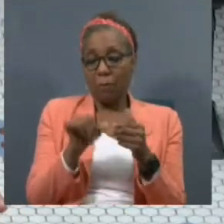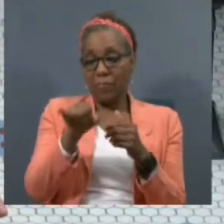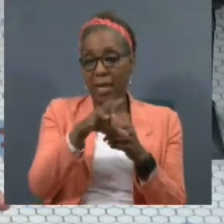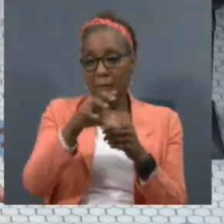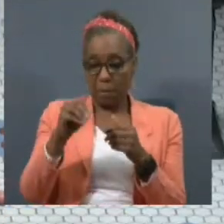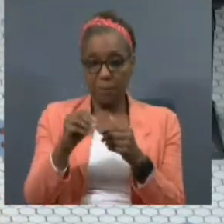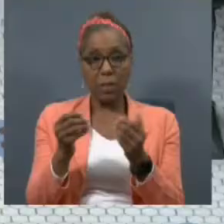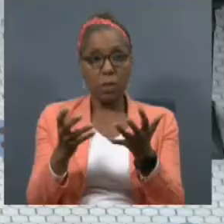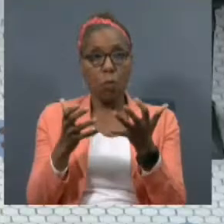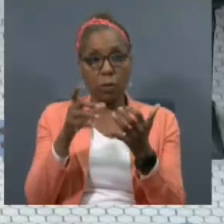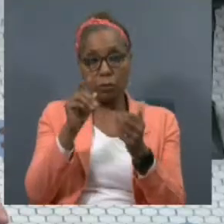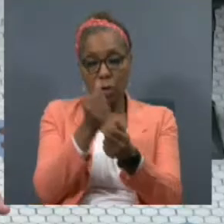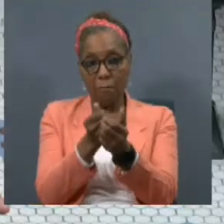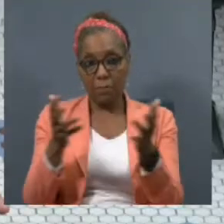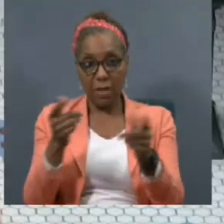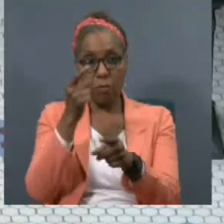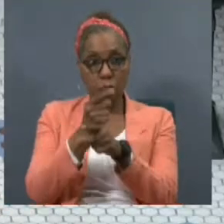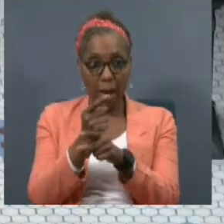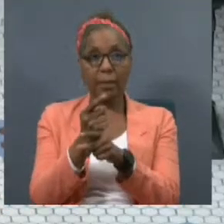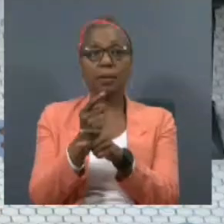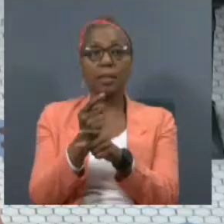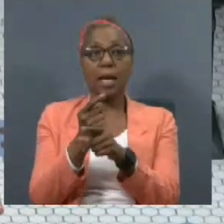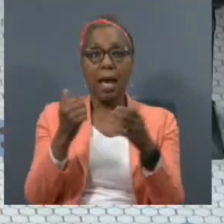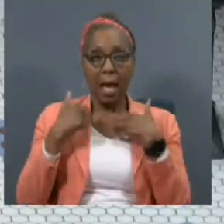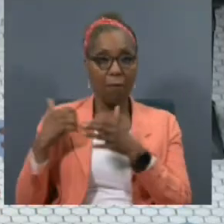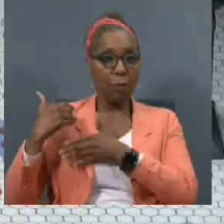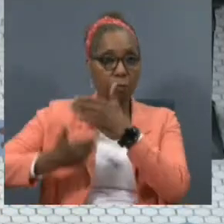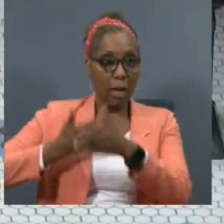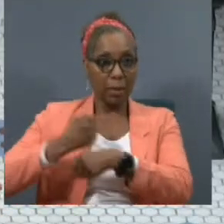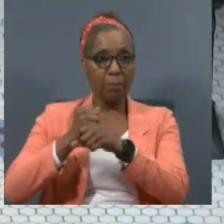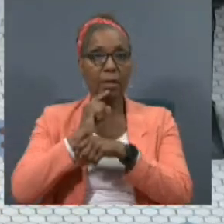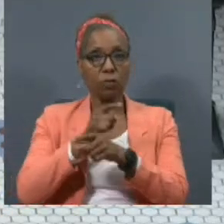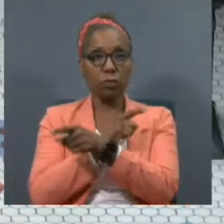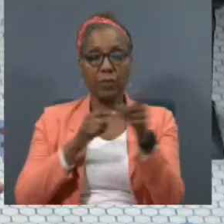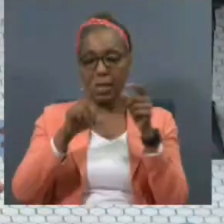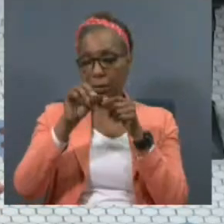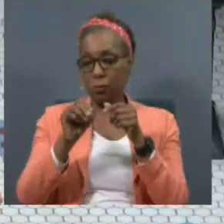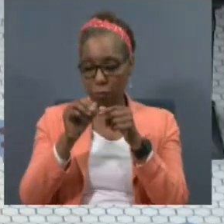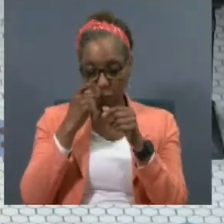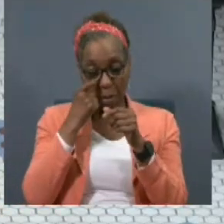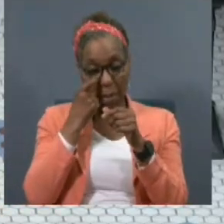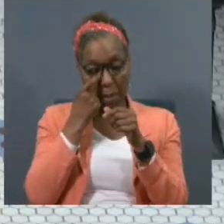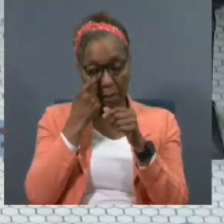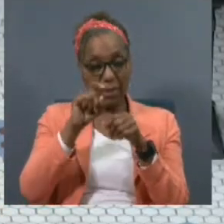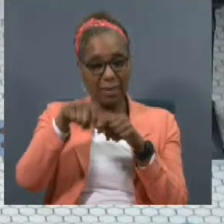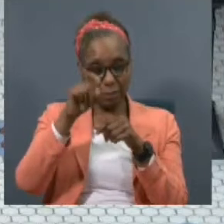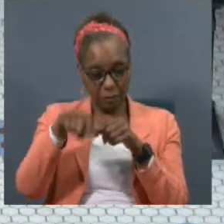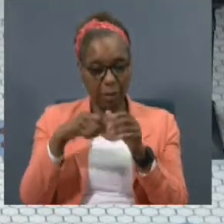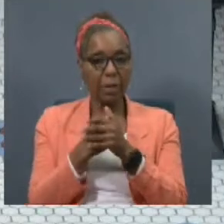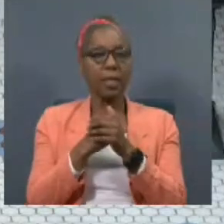go through the process of making sure that they do all of the necessary sustainability practices and build to the